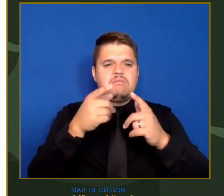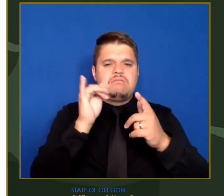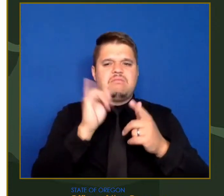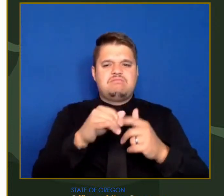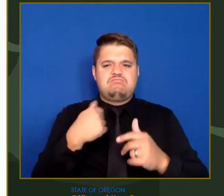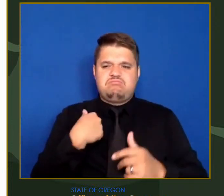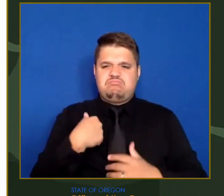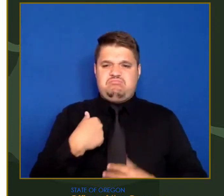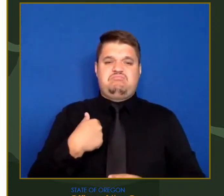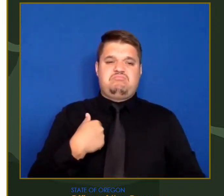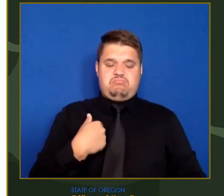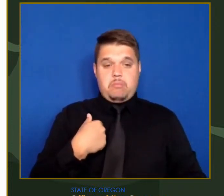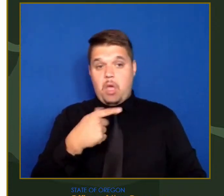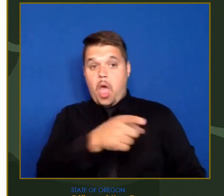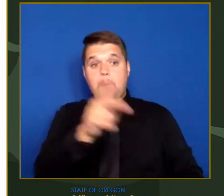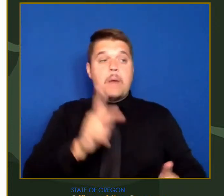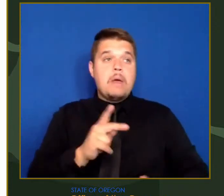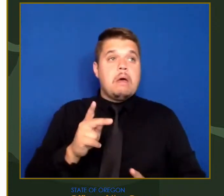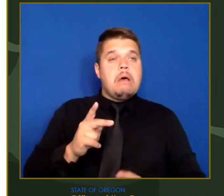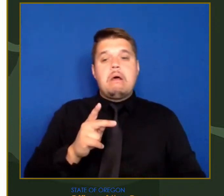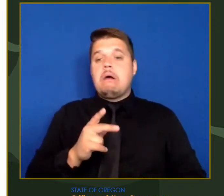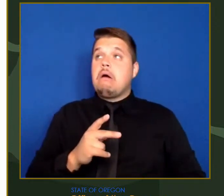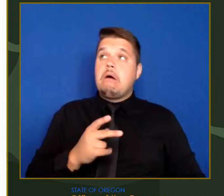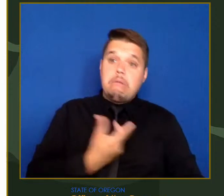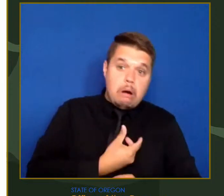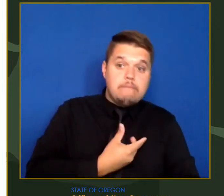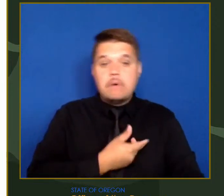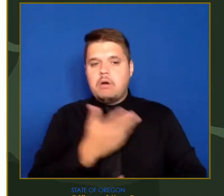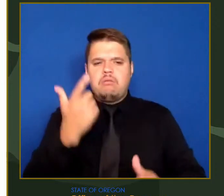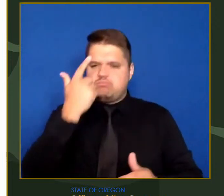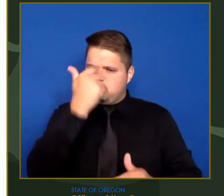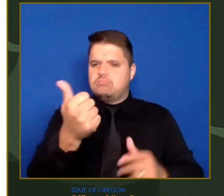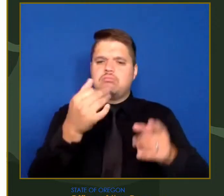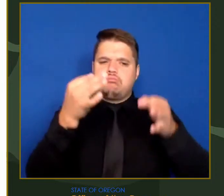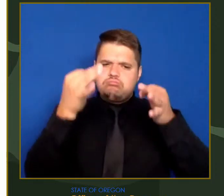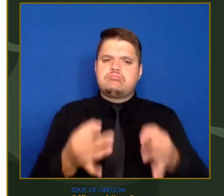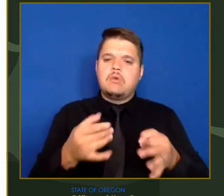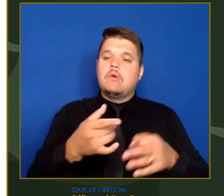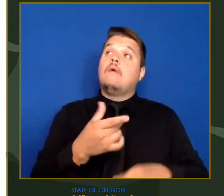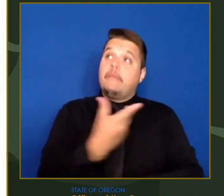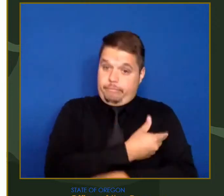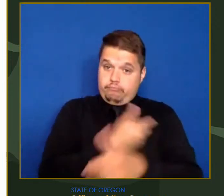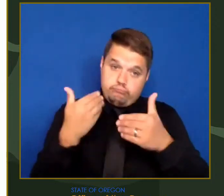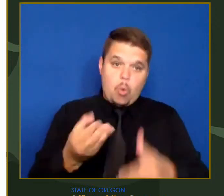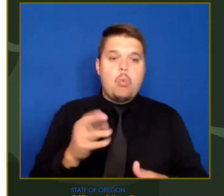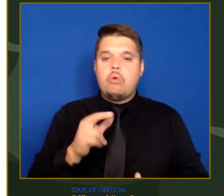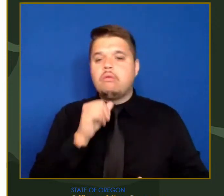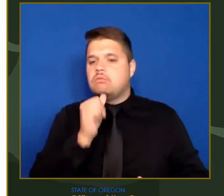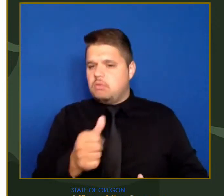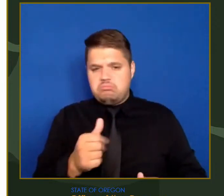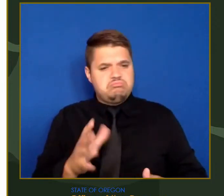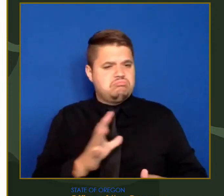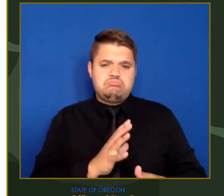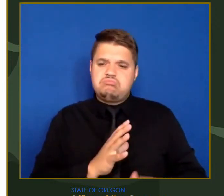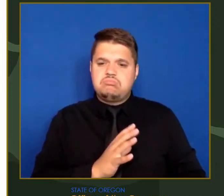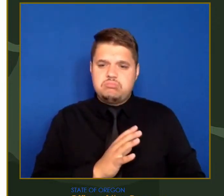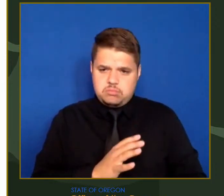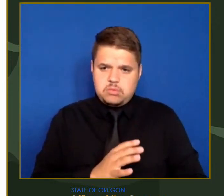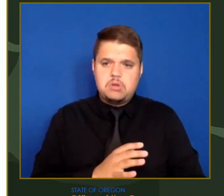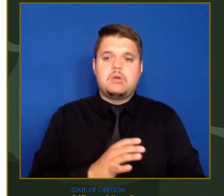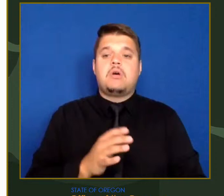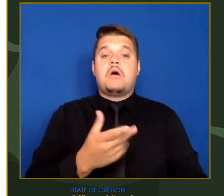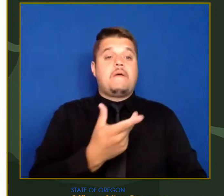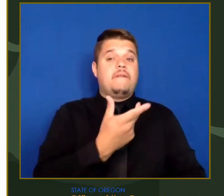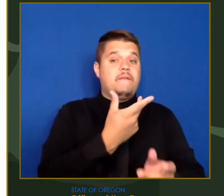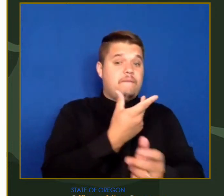that the widespread availability of safe and highly effective vaccines has flipped the script in Oregon. We